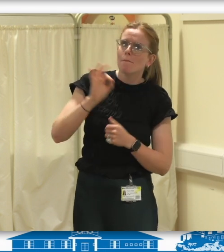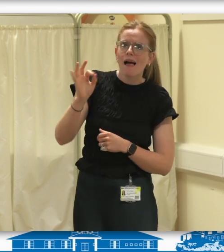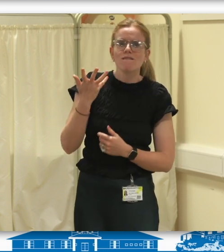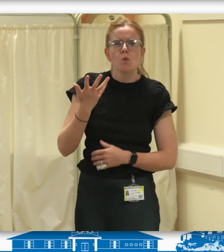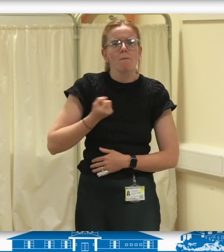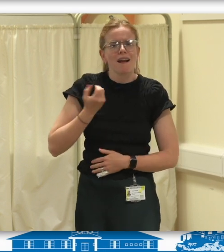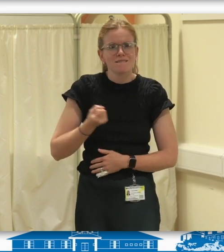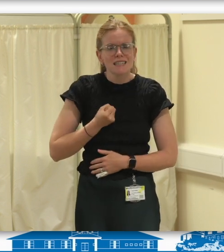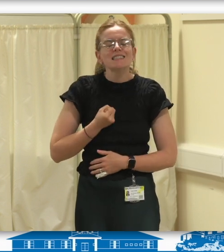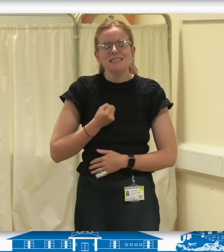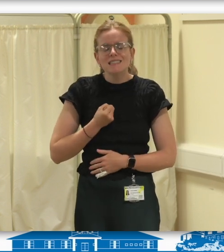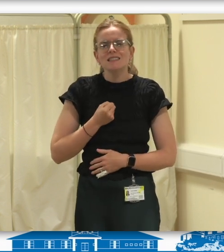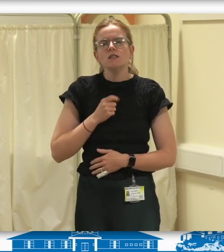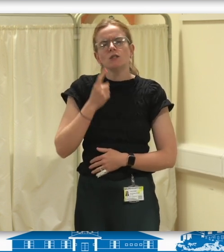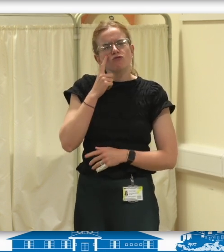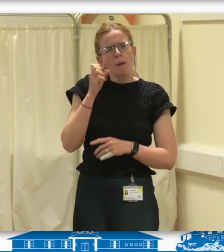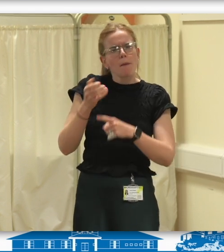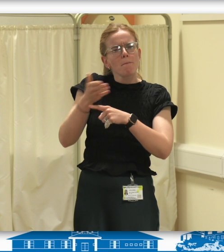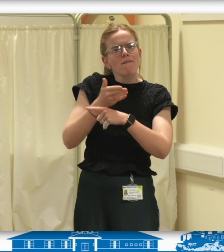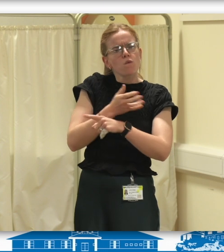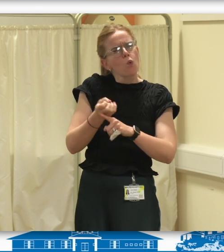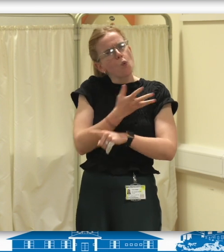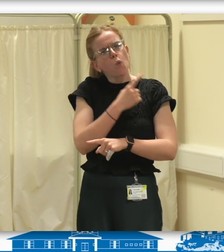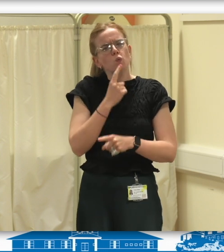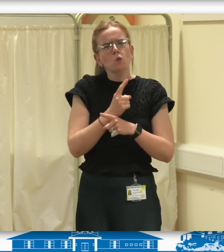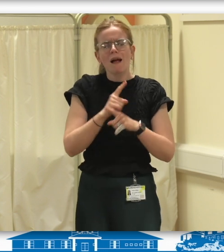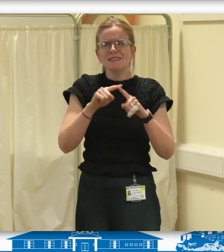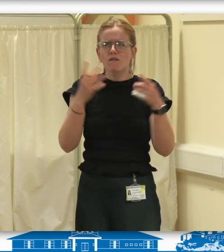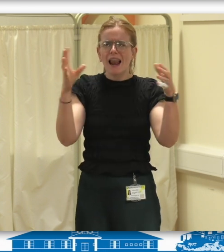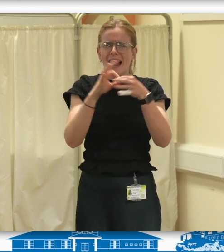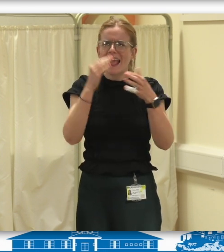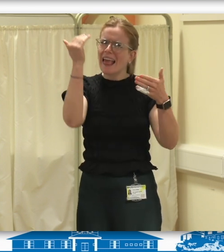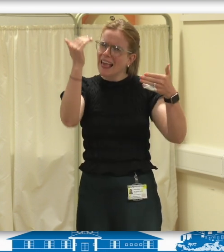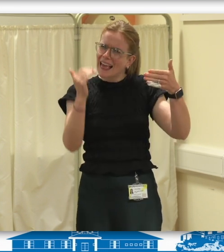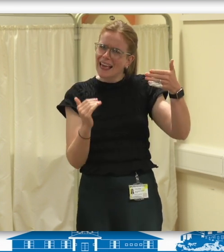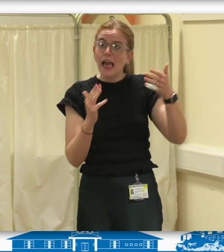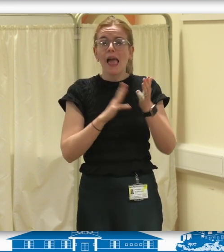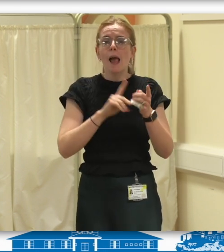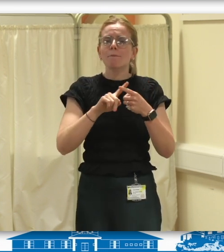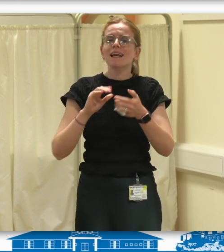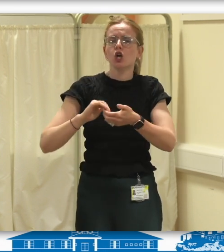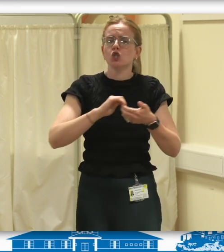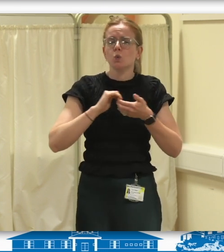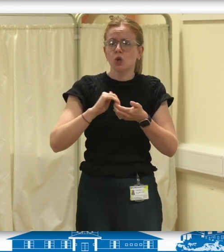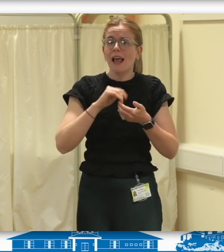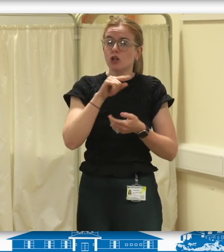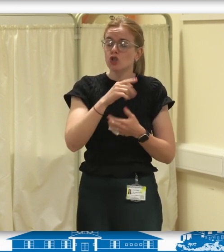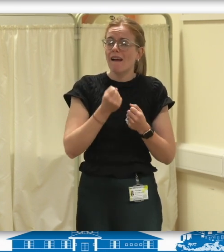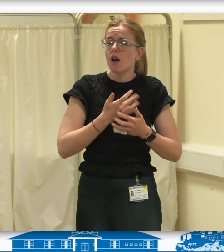lot of the links on, the ME Association will have quite a bit on there about supporting,